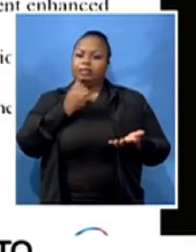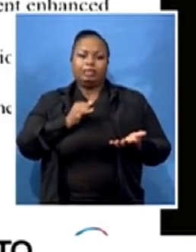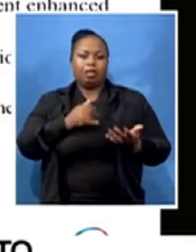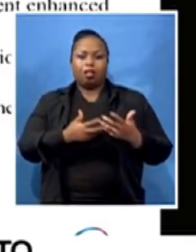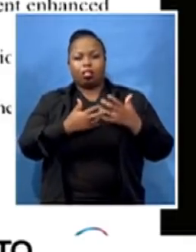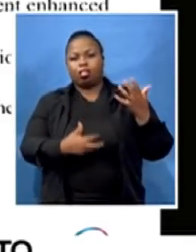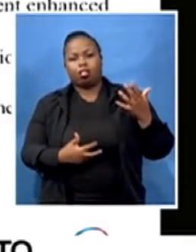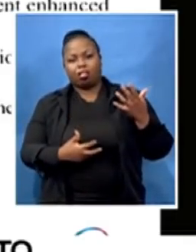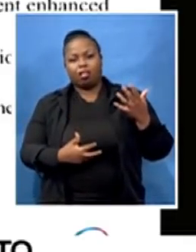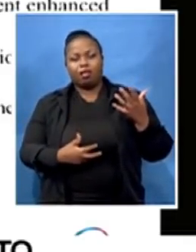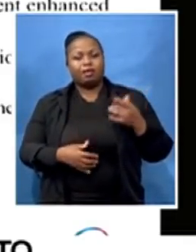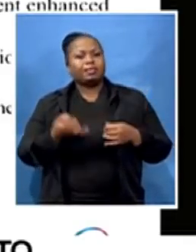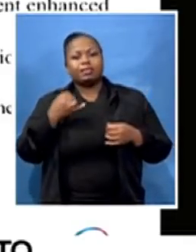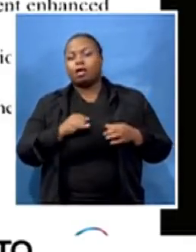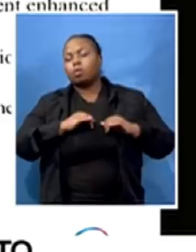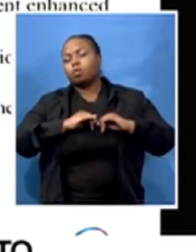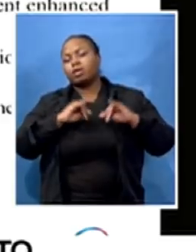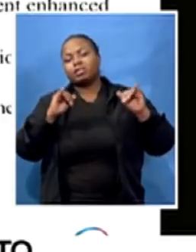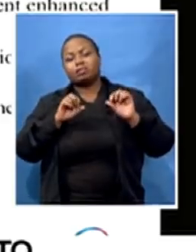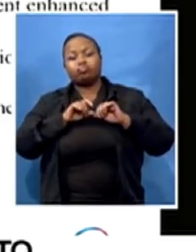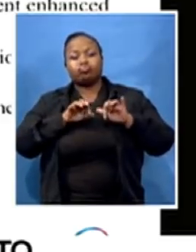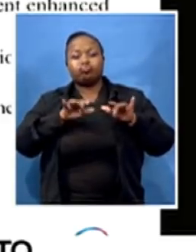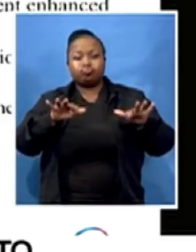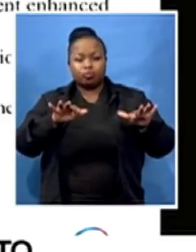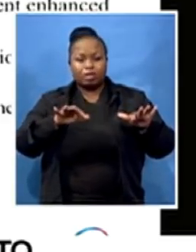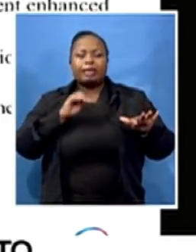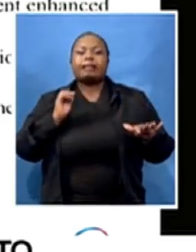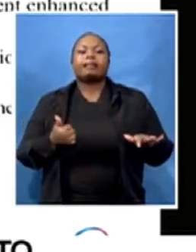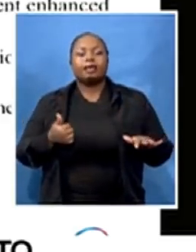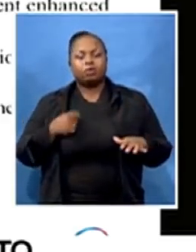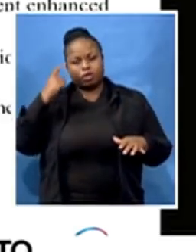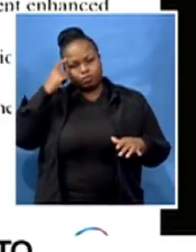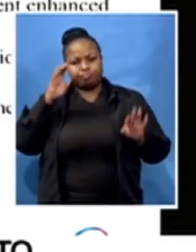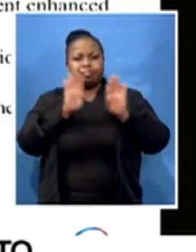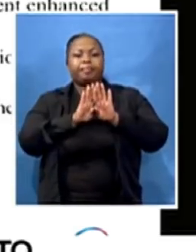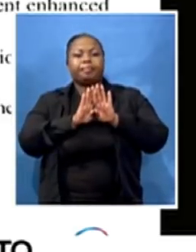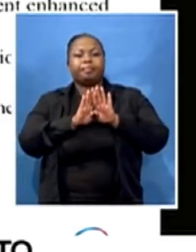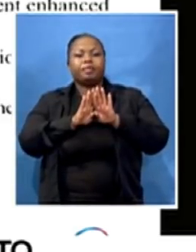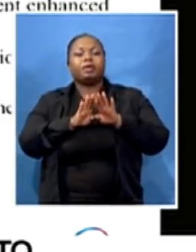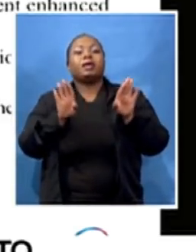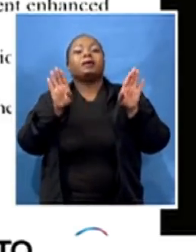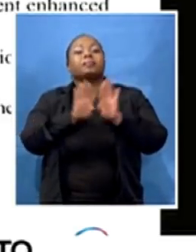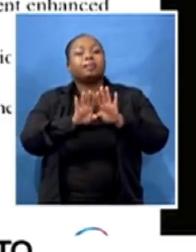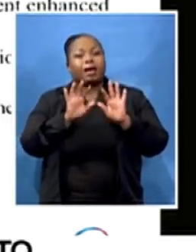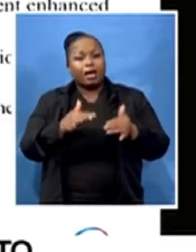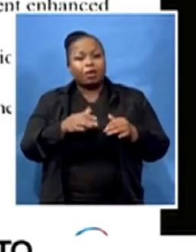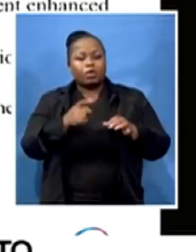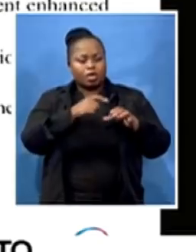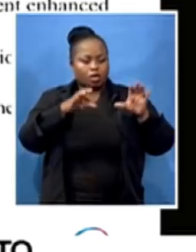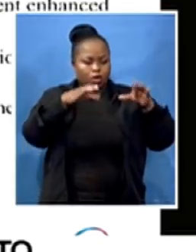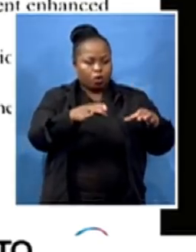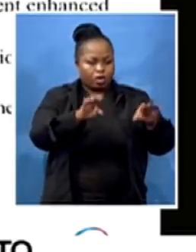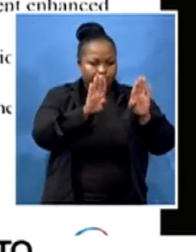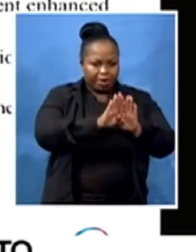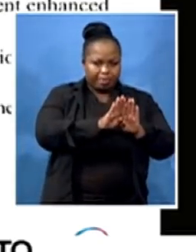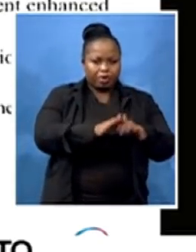the spread of the infection, then you can consider lockdowns. Lockdown in a cluster of wards, lockdown in a whole district.